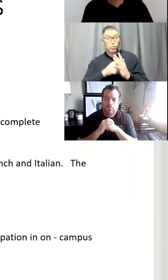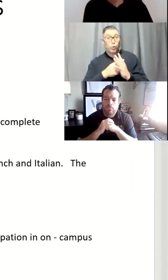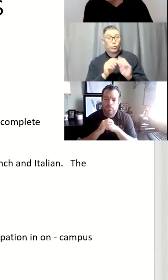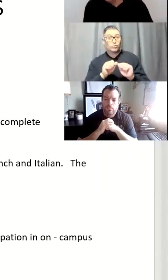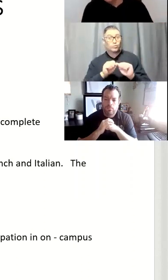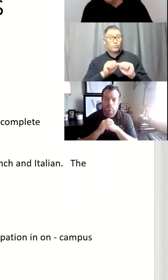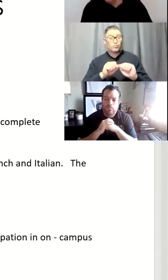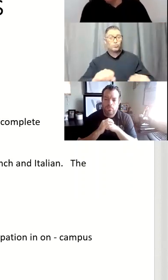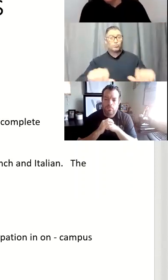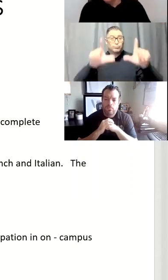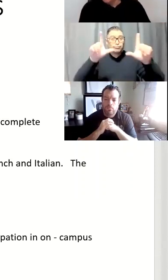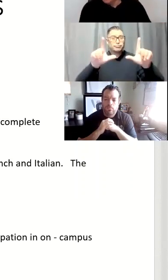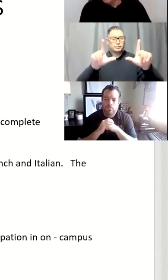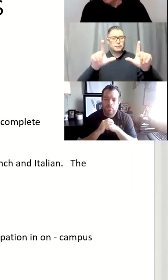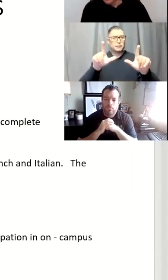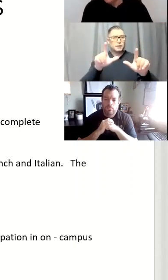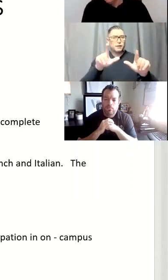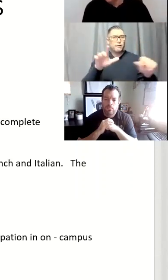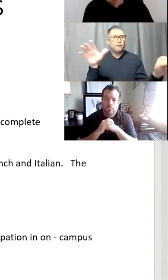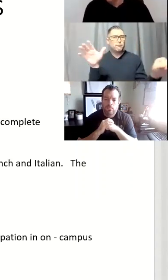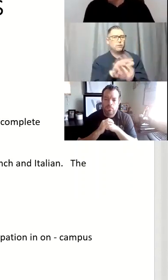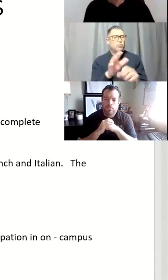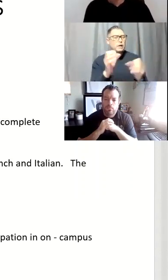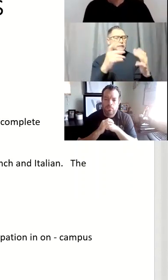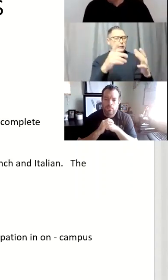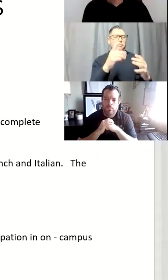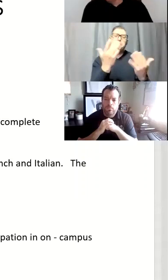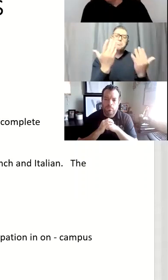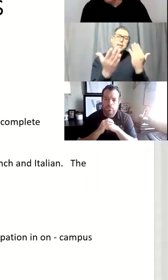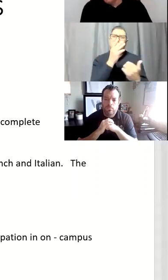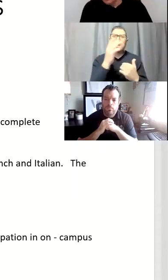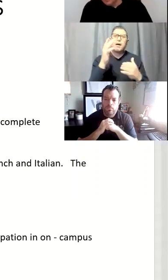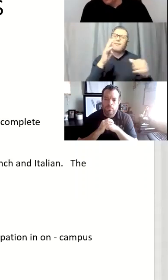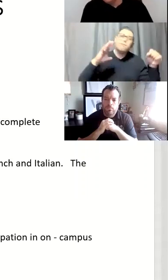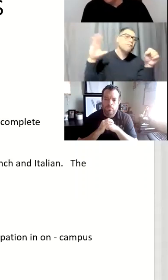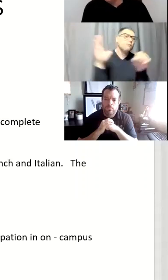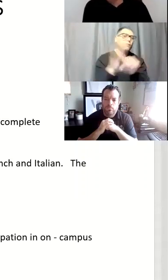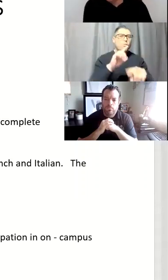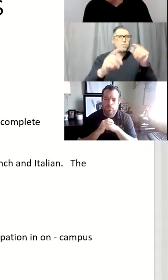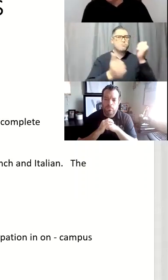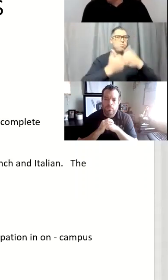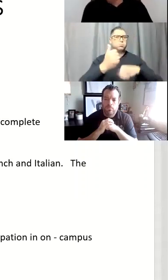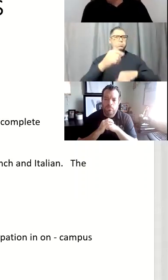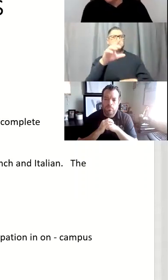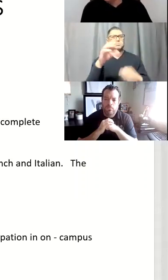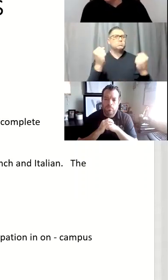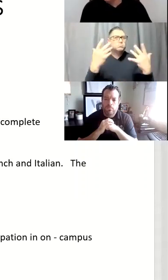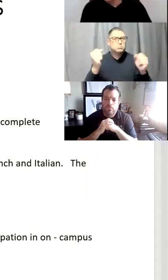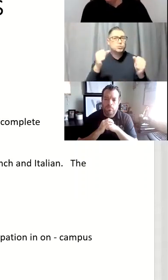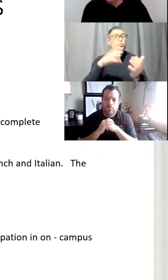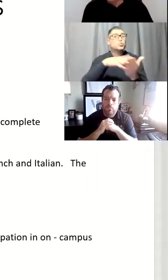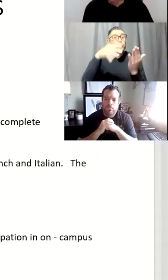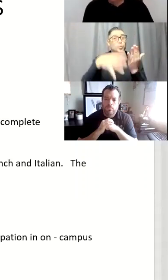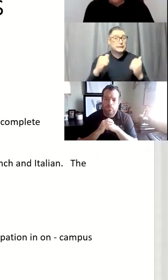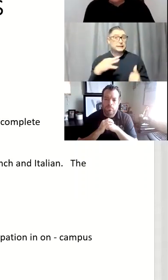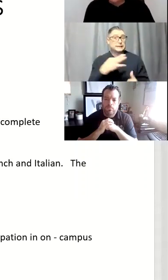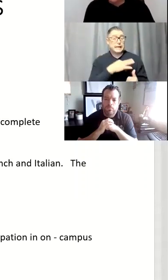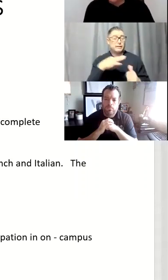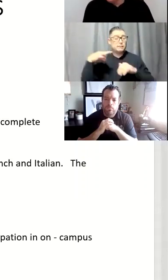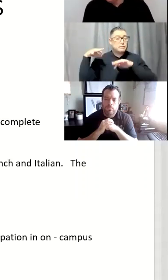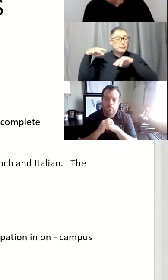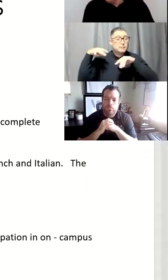know, films done completely in American Sign Language. I would not only have students, but I'll actually have staff come in and